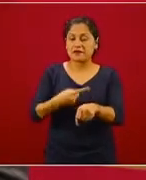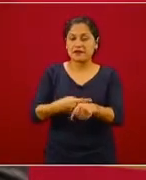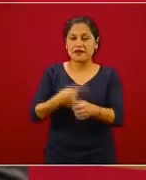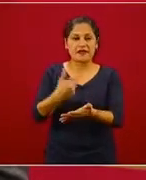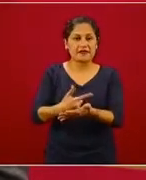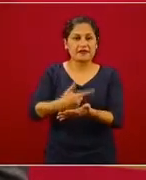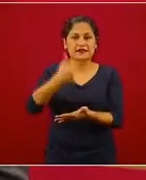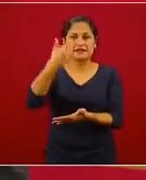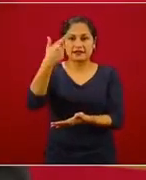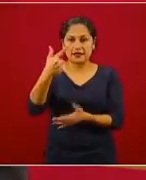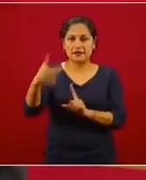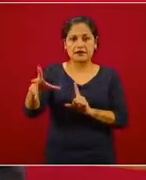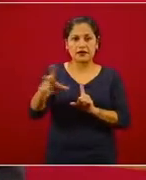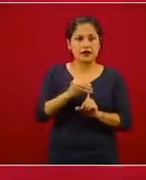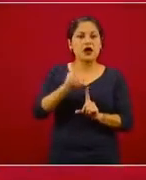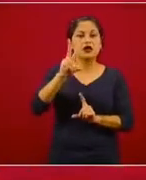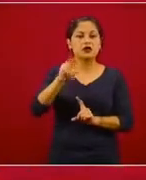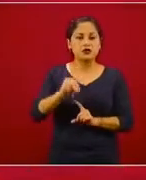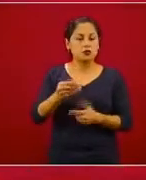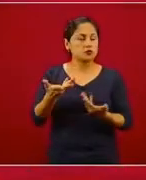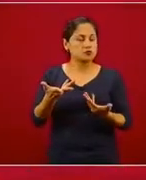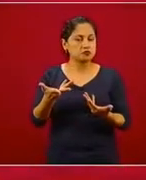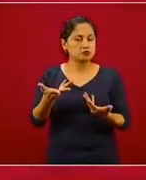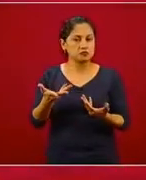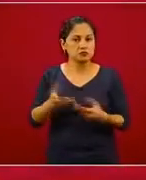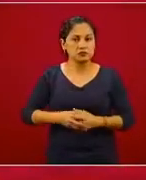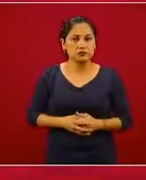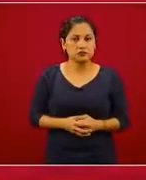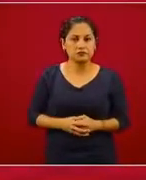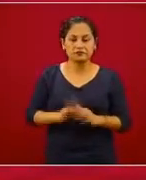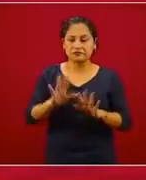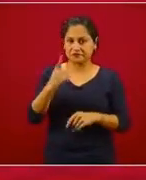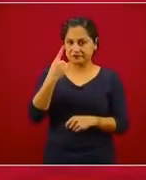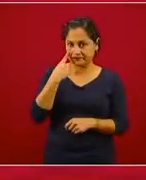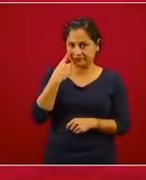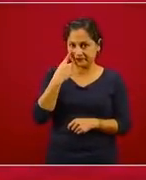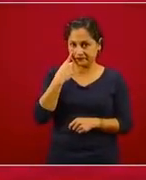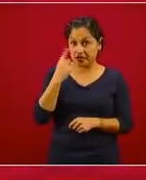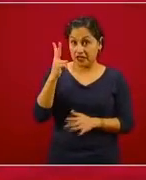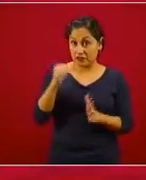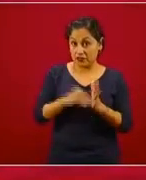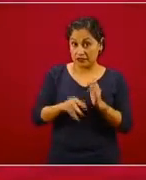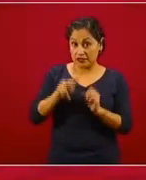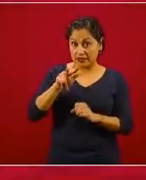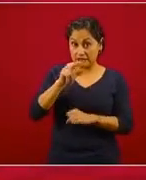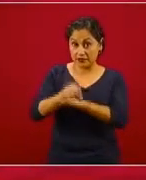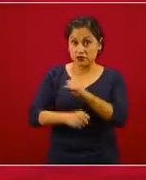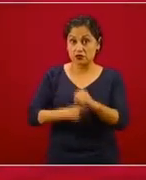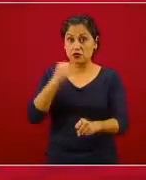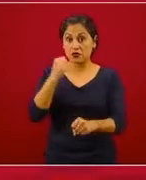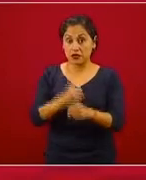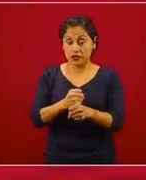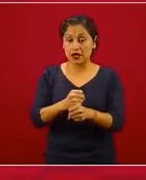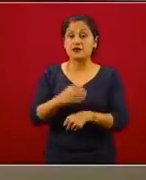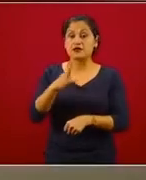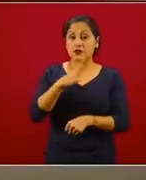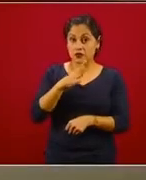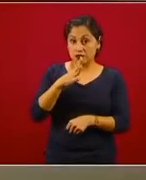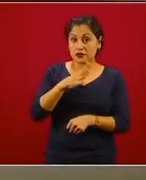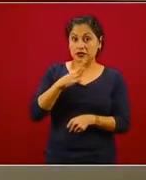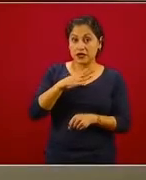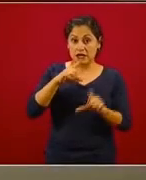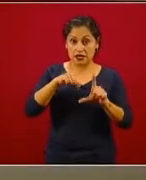For the past 18 years, we have a clear problem with non-transmissible